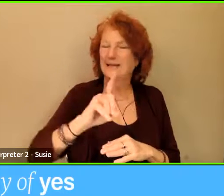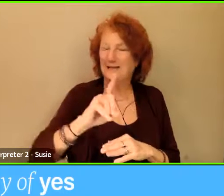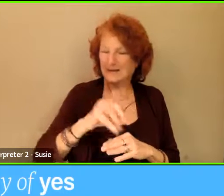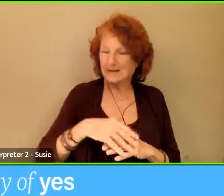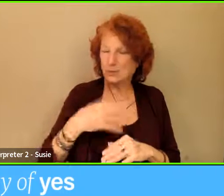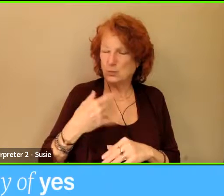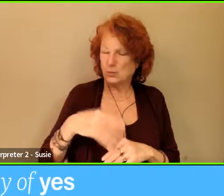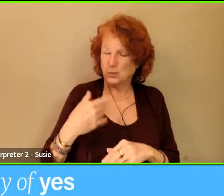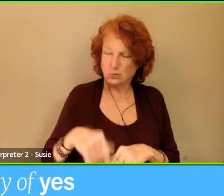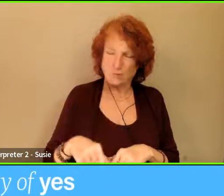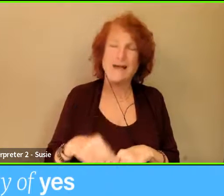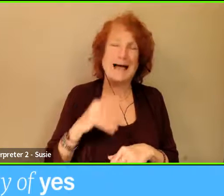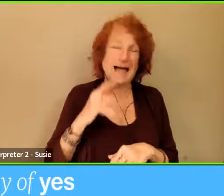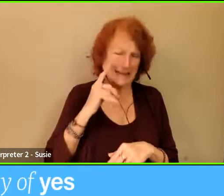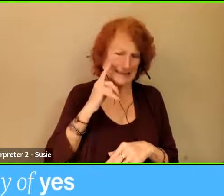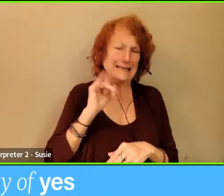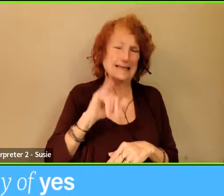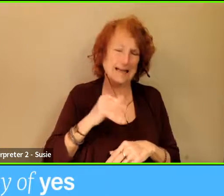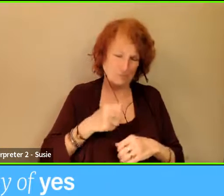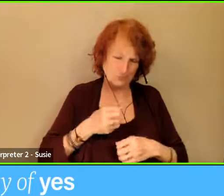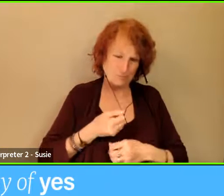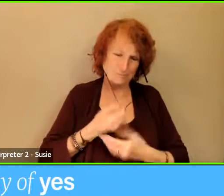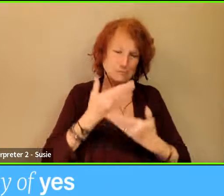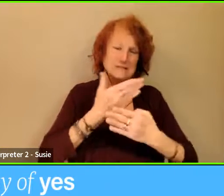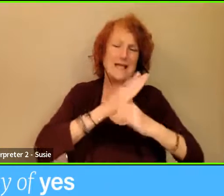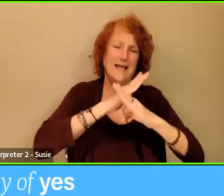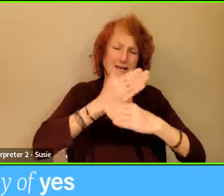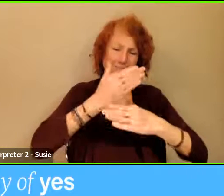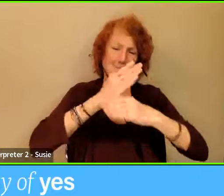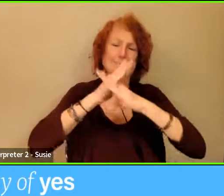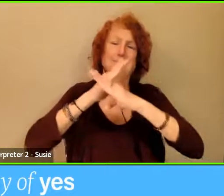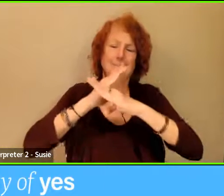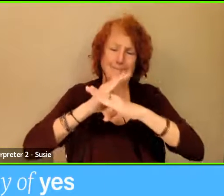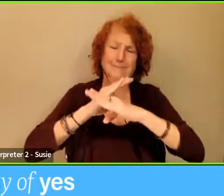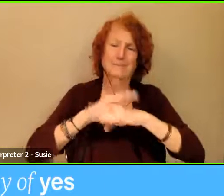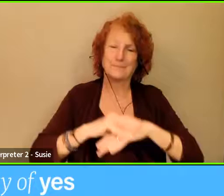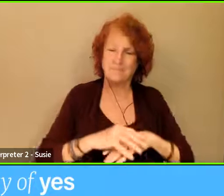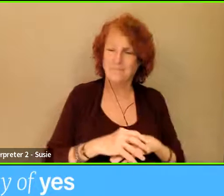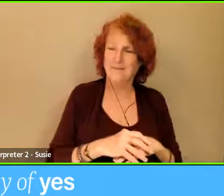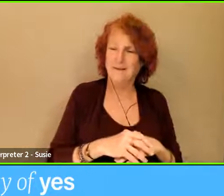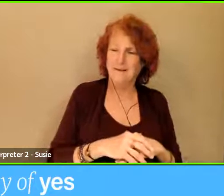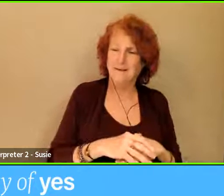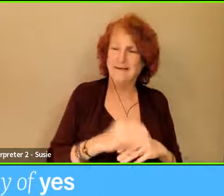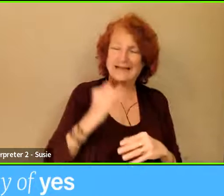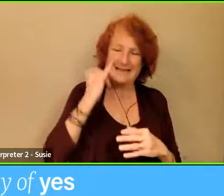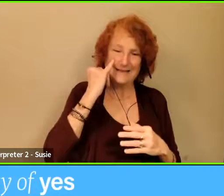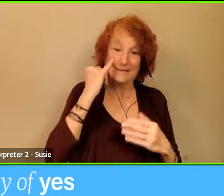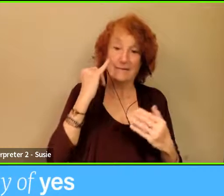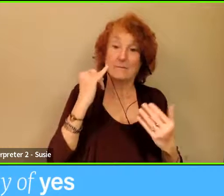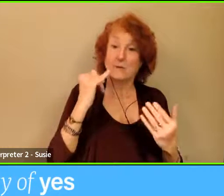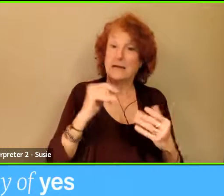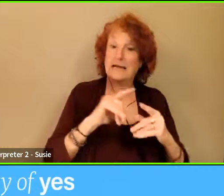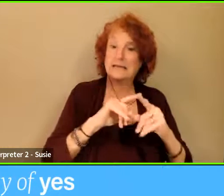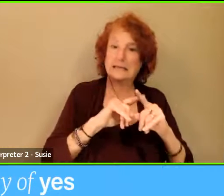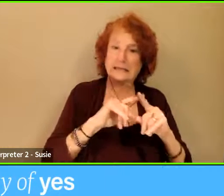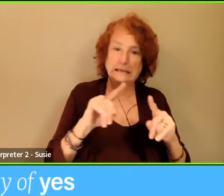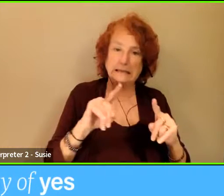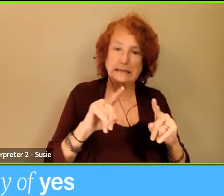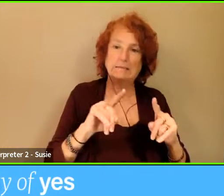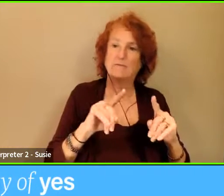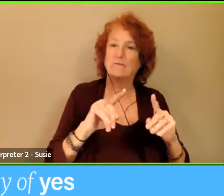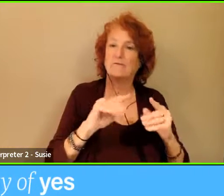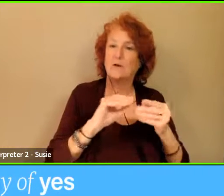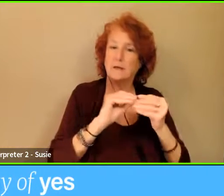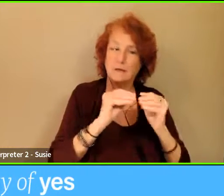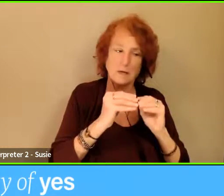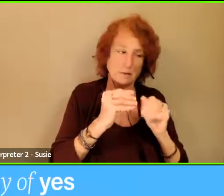significant obstacles, I would say, in order to provide affordable housing if we had different regimes for every community